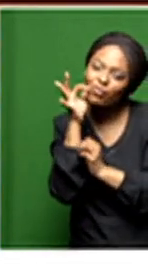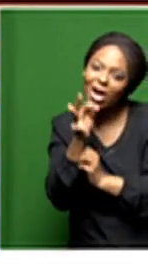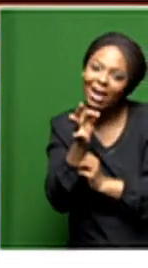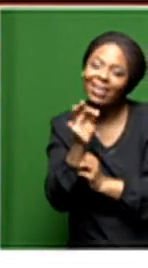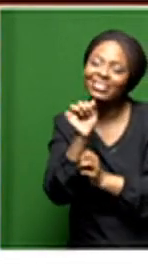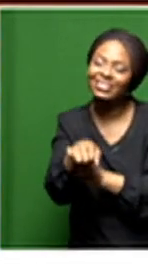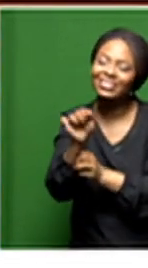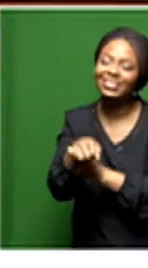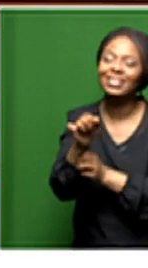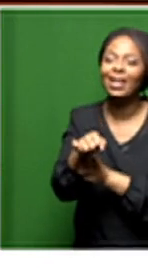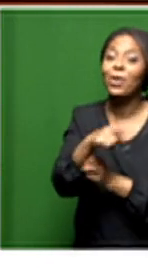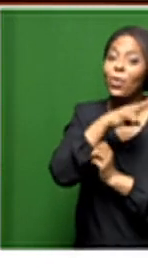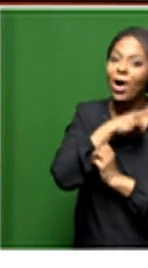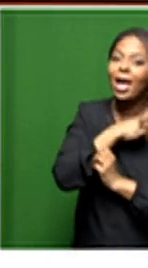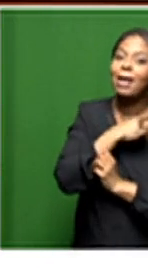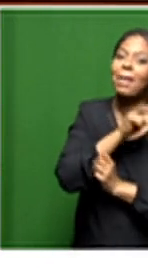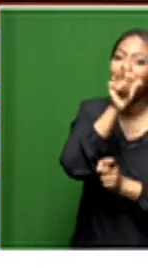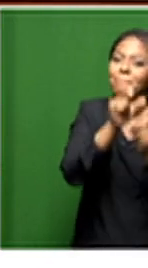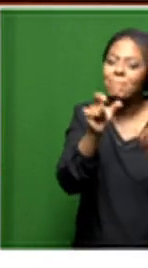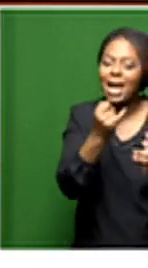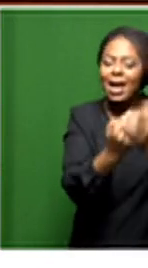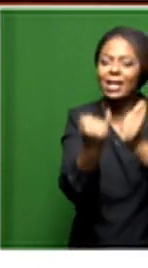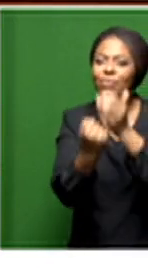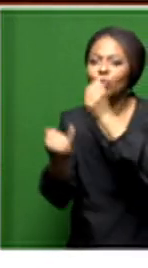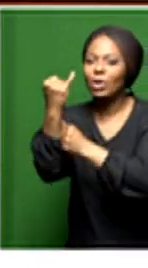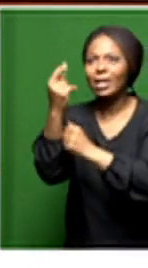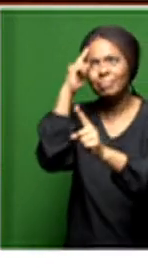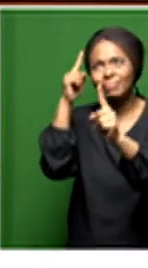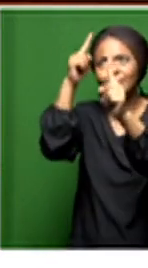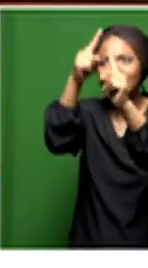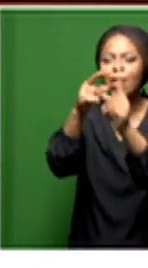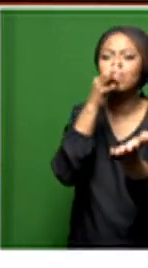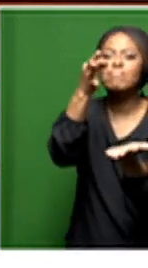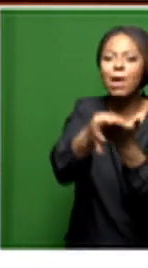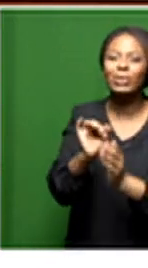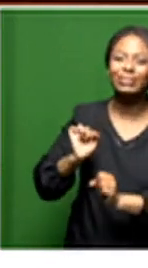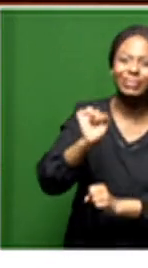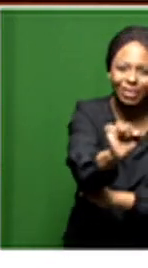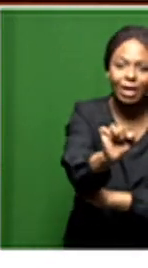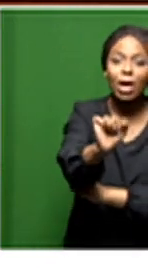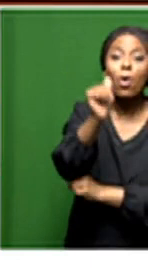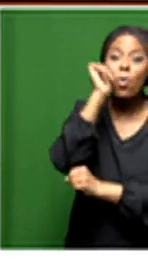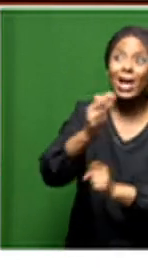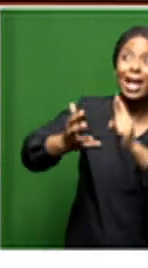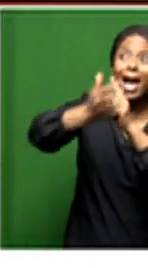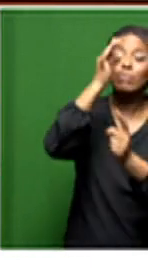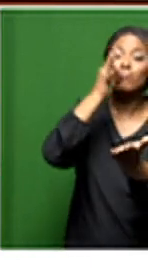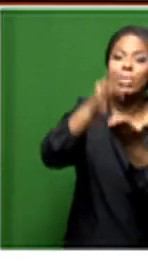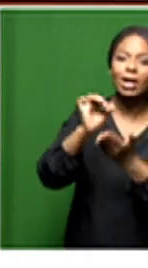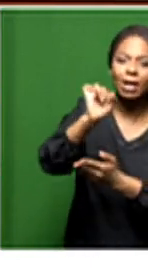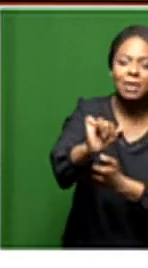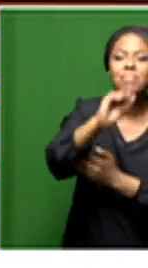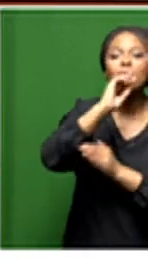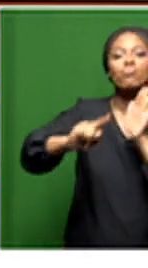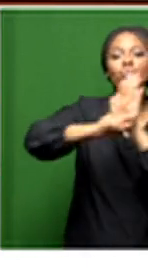and every one of us needs to discover their sense of purpose. You know, once you've discovered that, it has a positive, attribute or